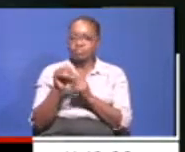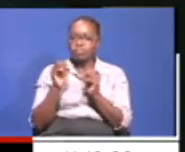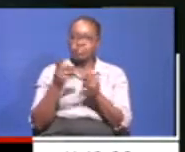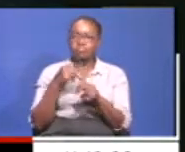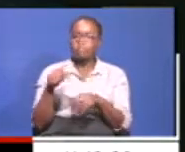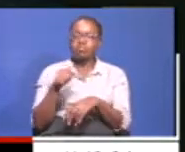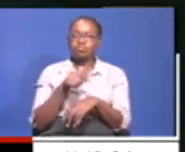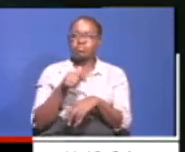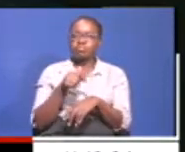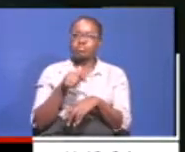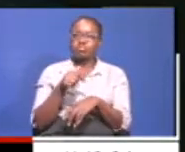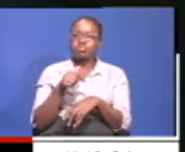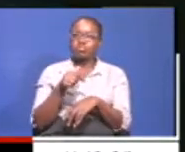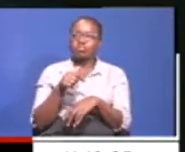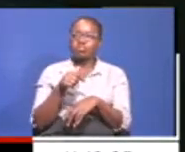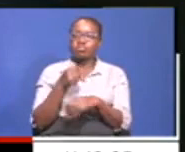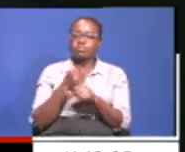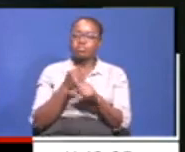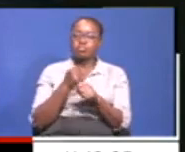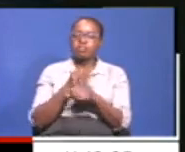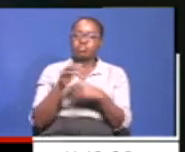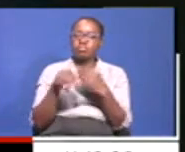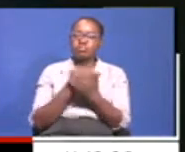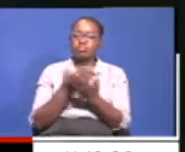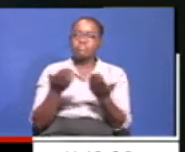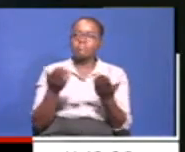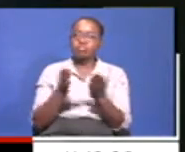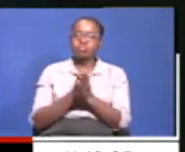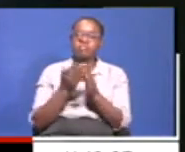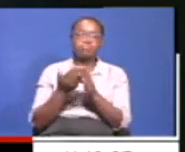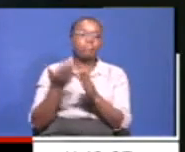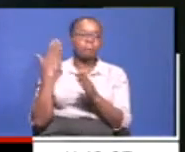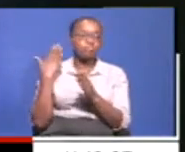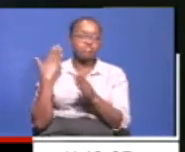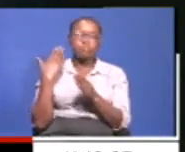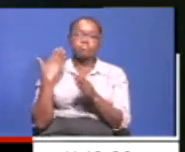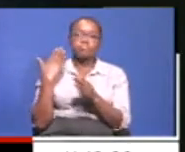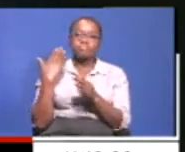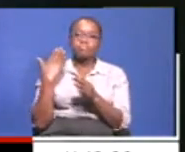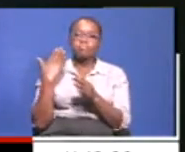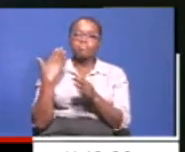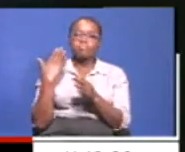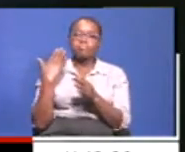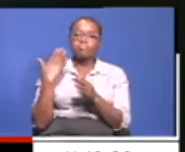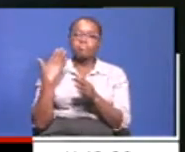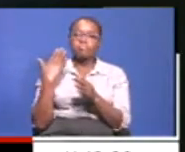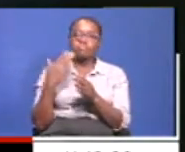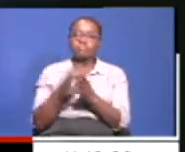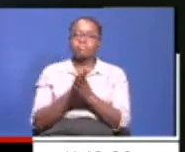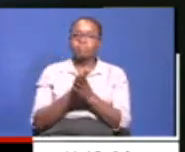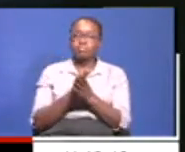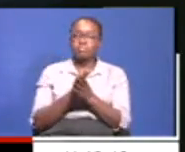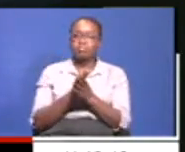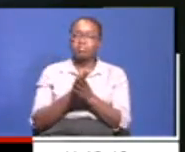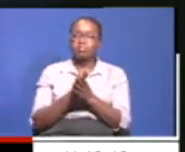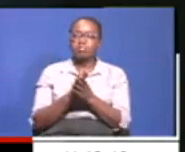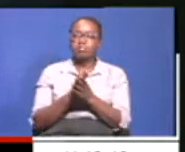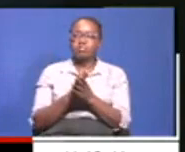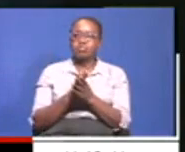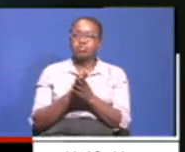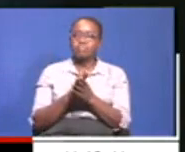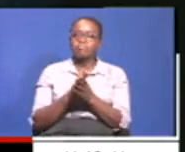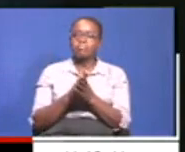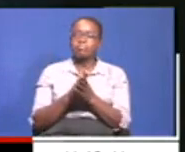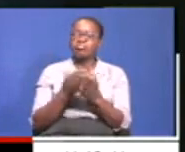So George has done all of that. And previously, prior to our inaugural Lioness rally, we did a tire